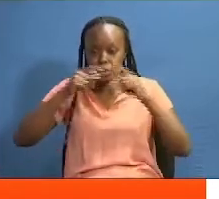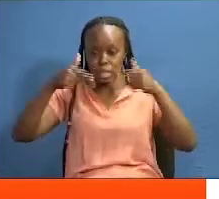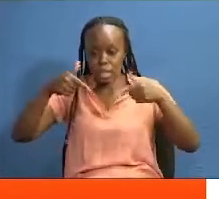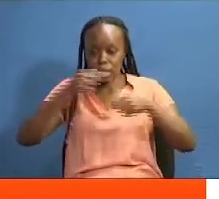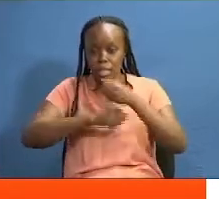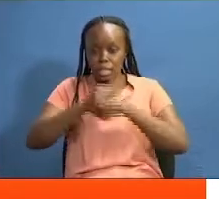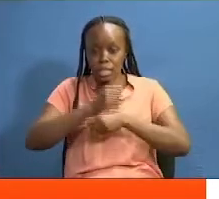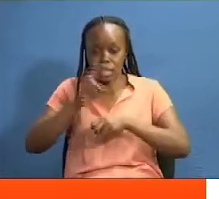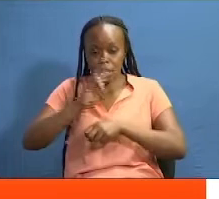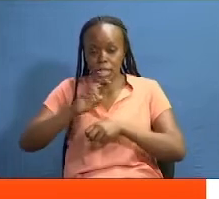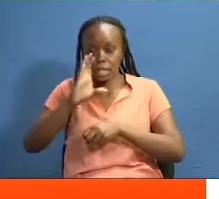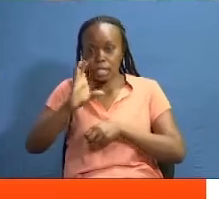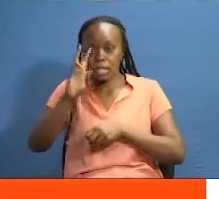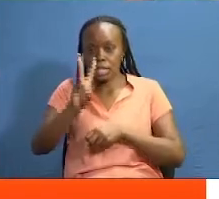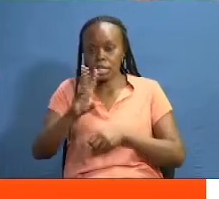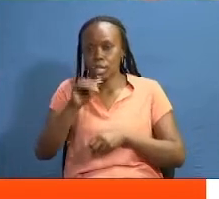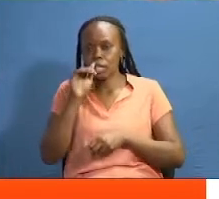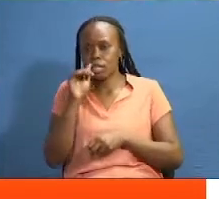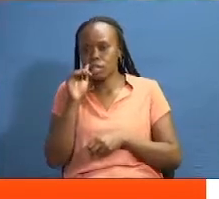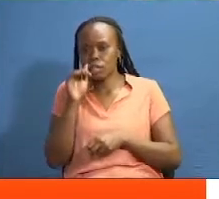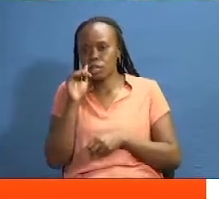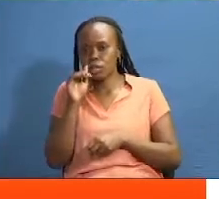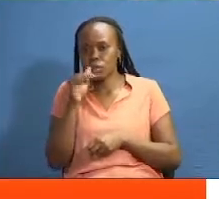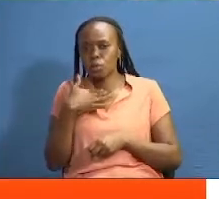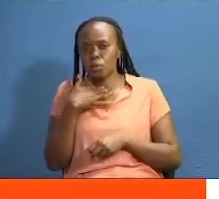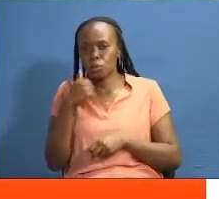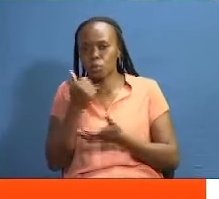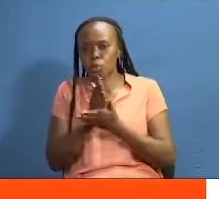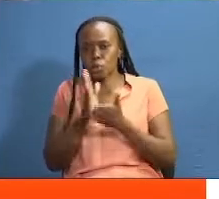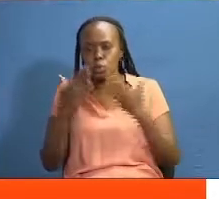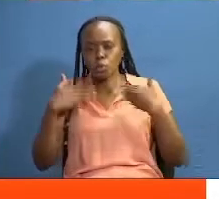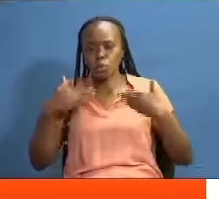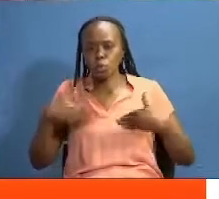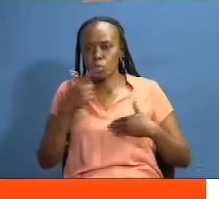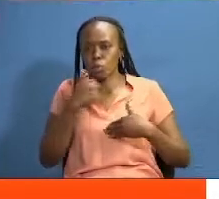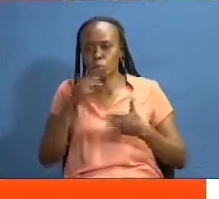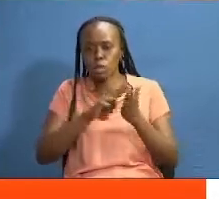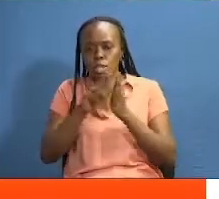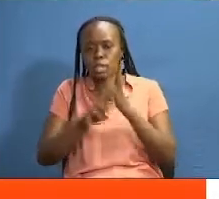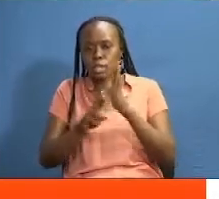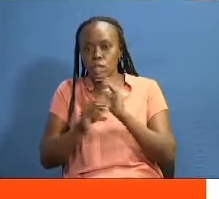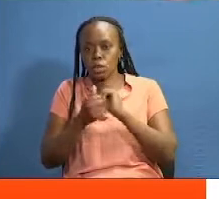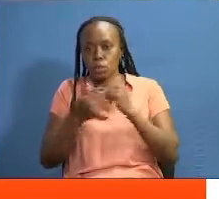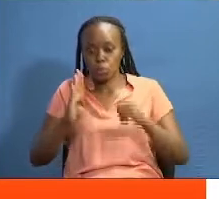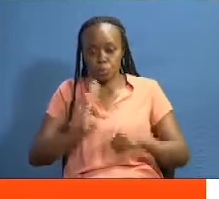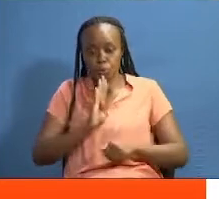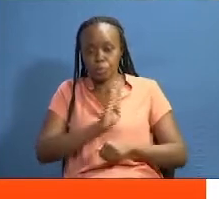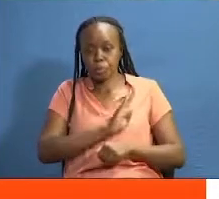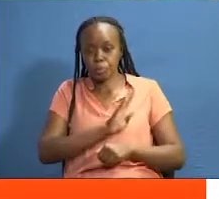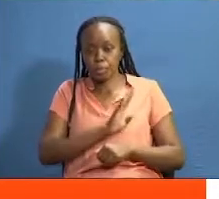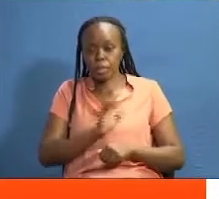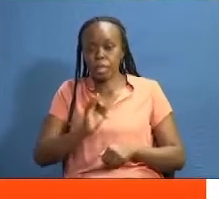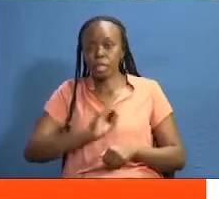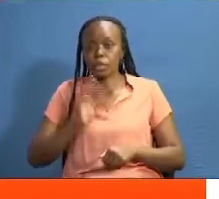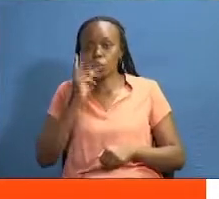when they were looking at the CVs and they were asking, they wanted somebody who was registered with a professional body. Imagine, I